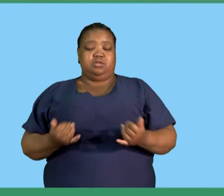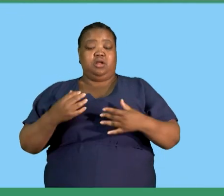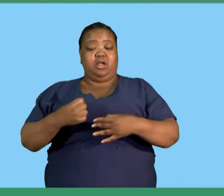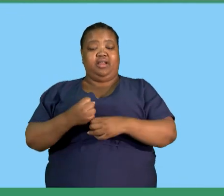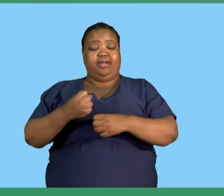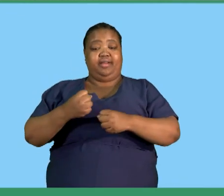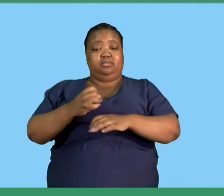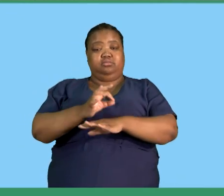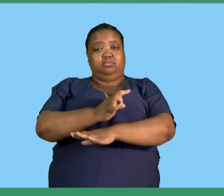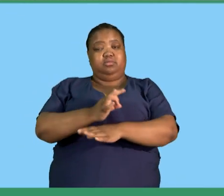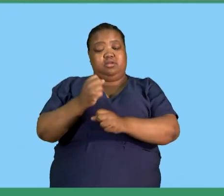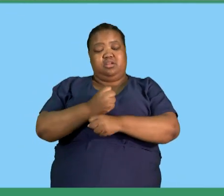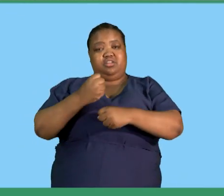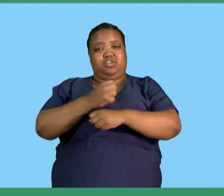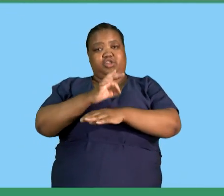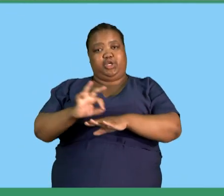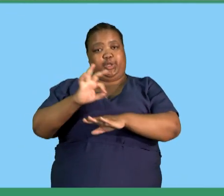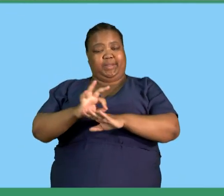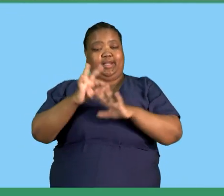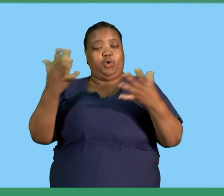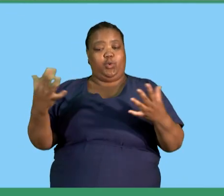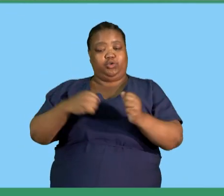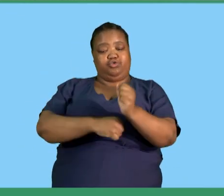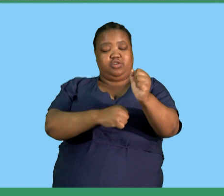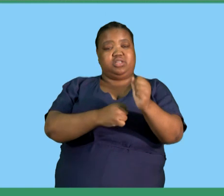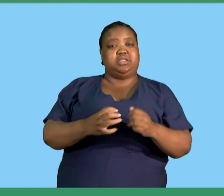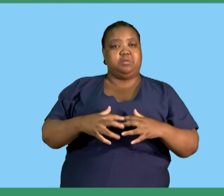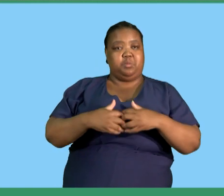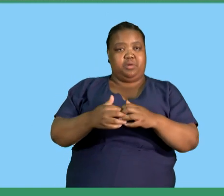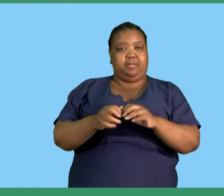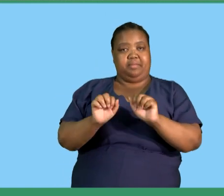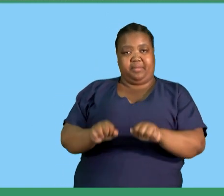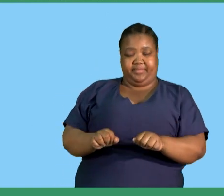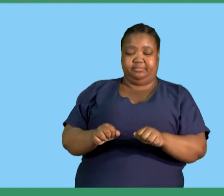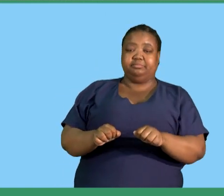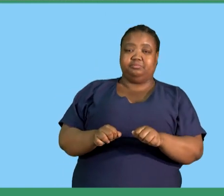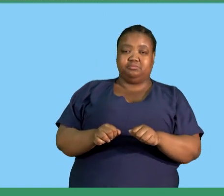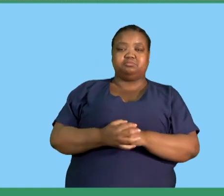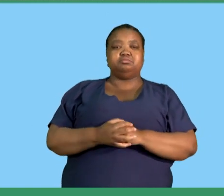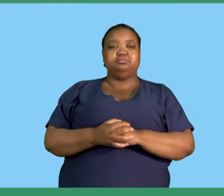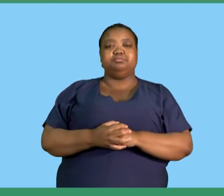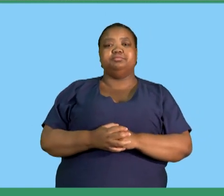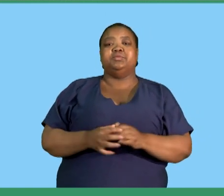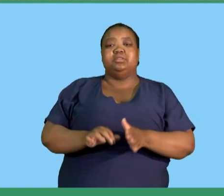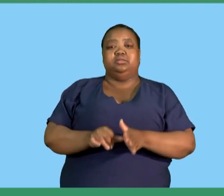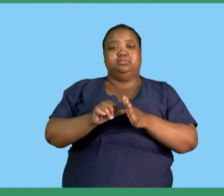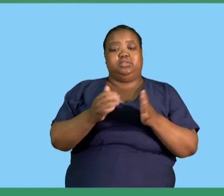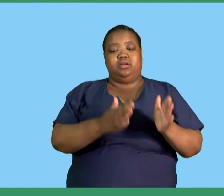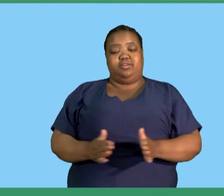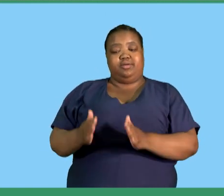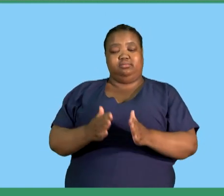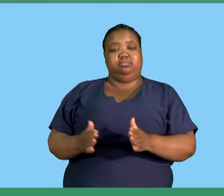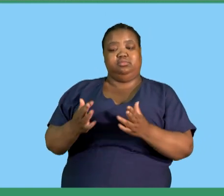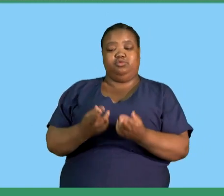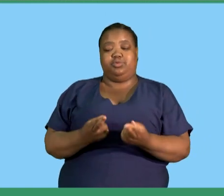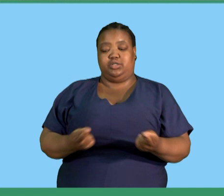formulate or develop an action plan or a strategy. We need to come up with a strategy. Right, when you're coming up with a strategy, you have to arrange what?